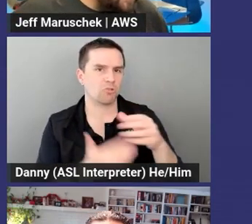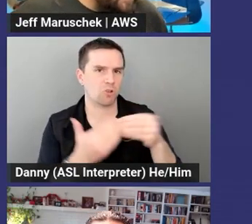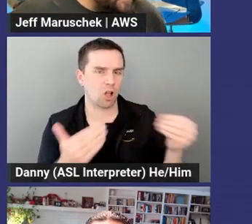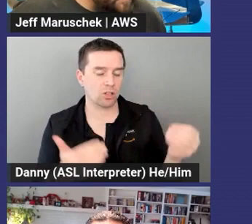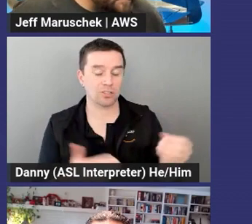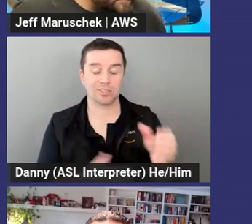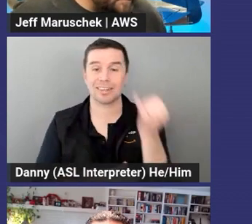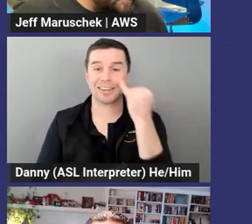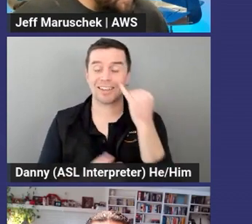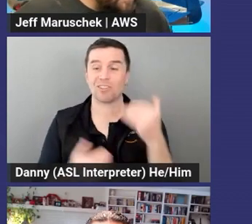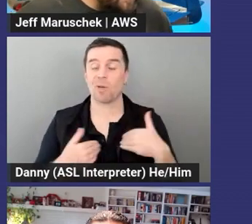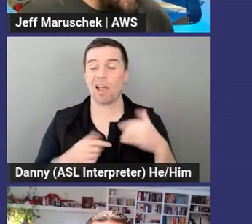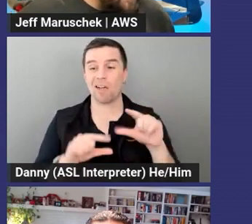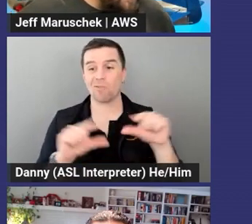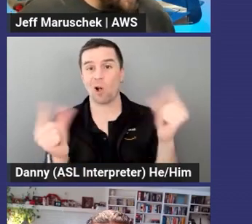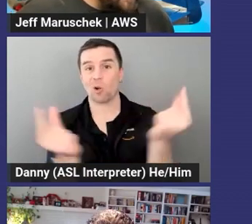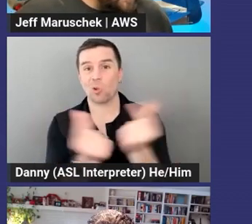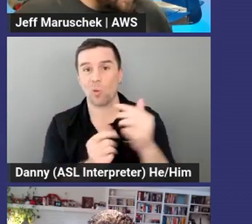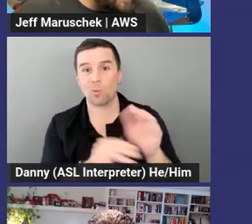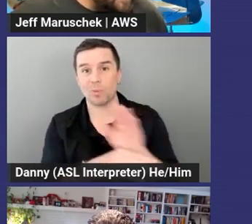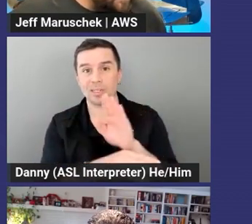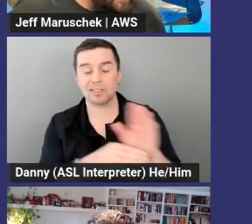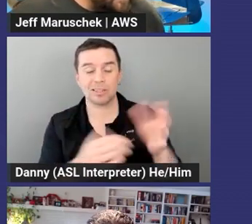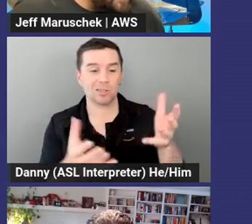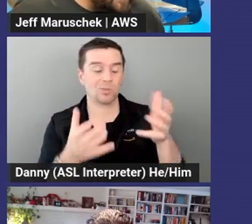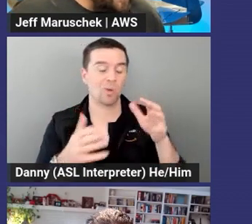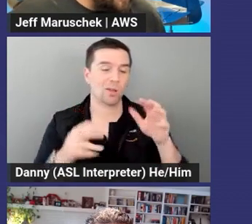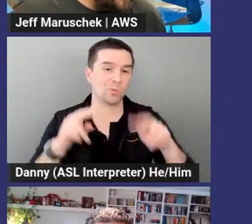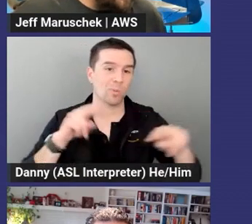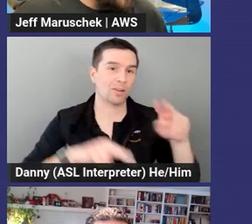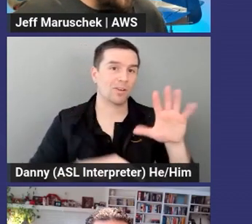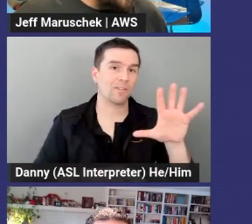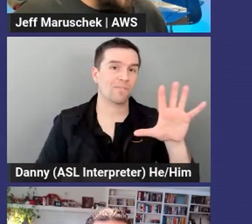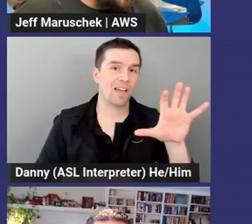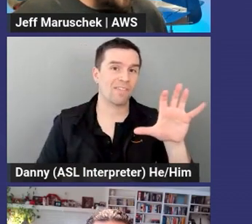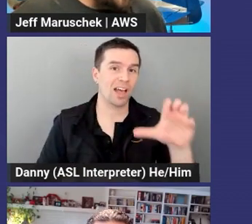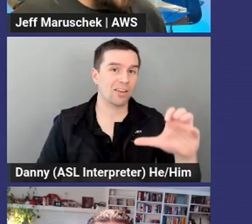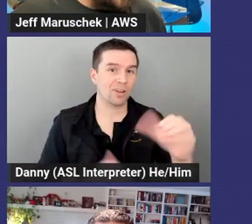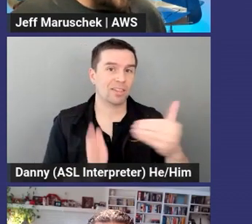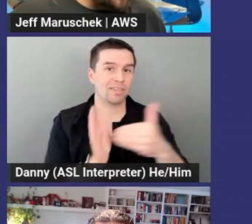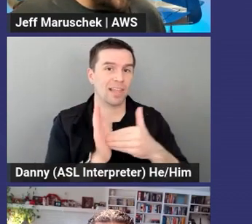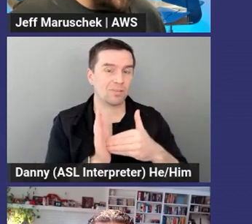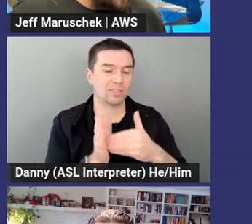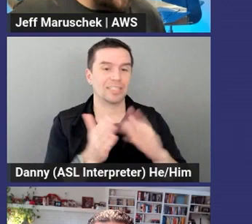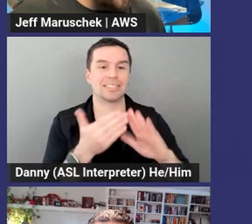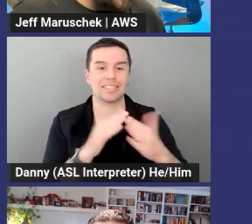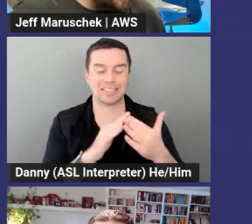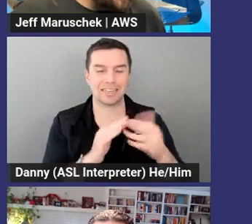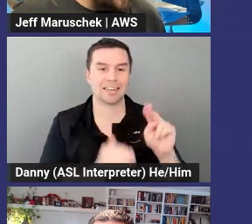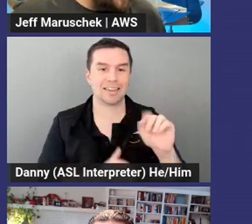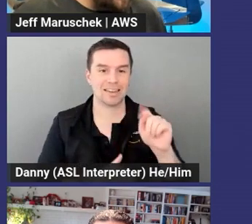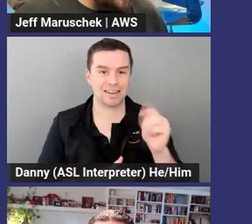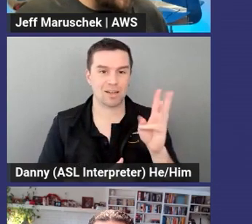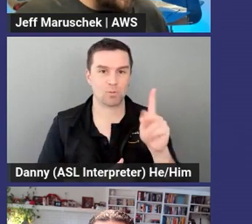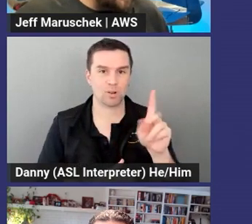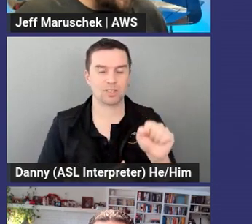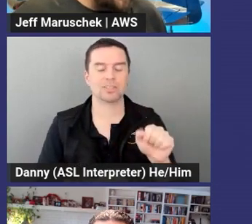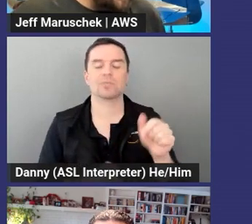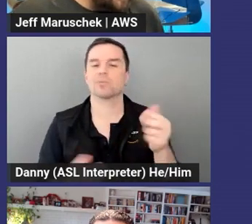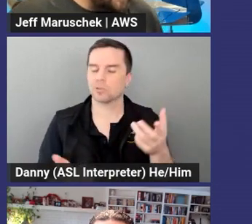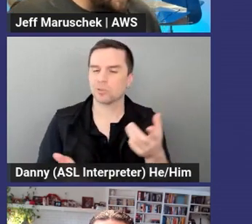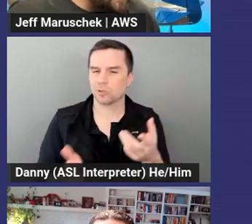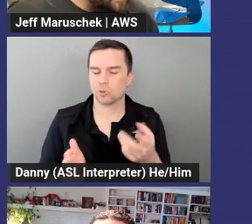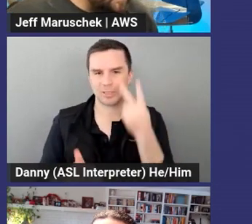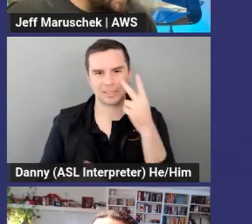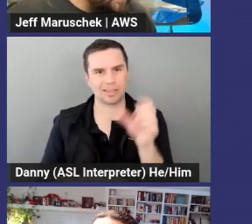global footprint and you want to monitor, say, 500,000 city networks, this will be your estimated monthly bill. So you can really come and check